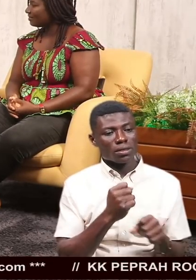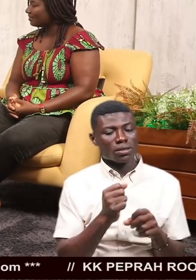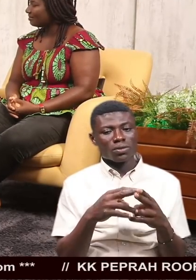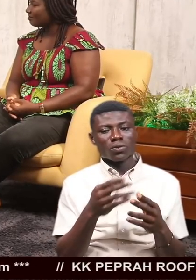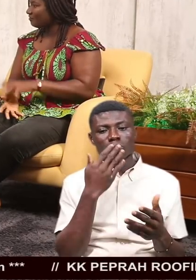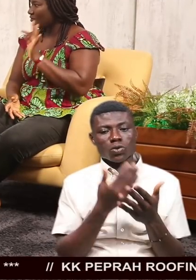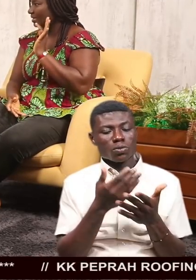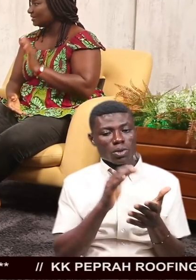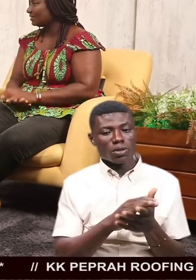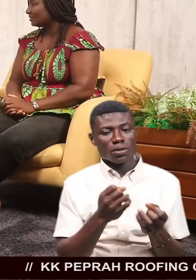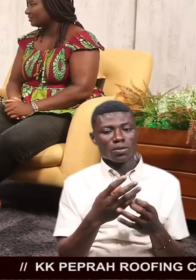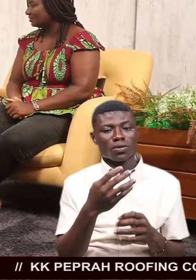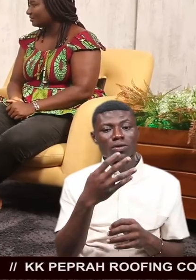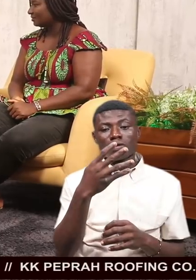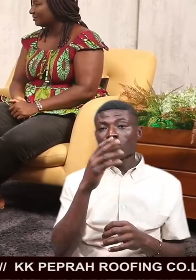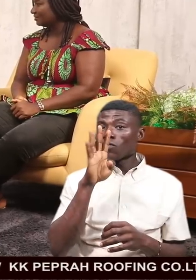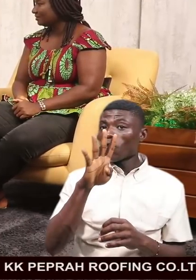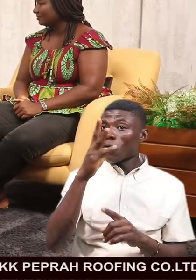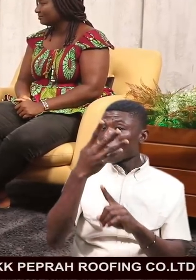proper ware 4 months